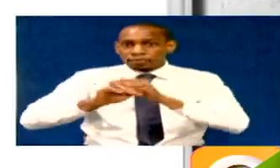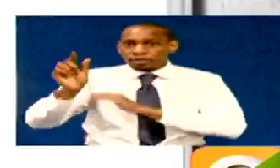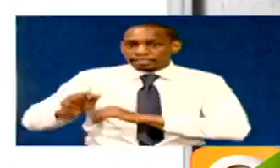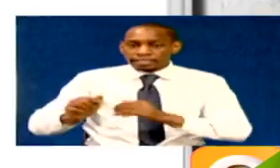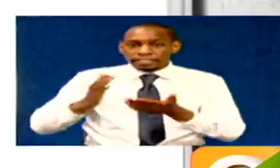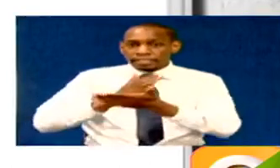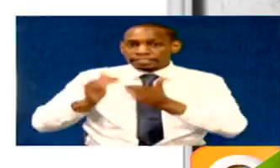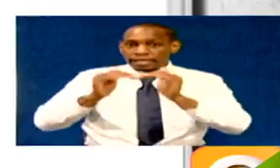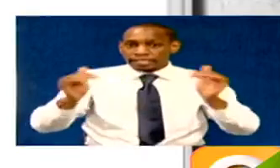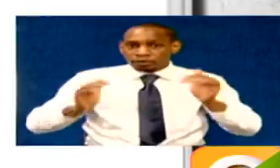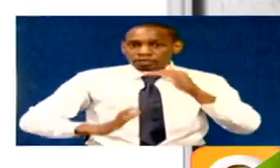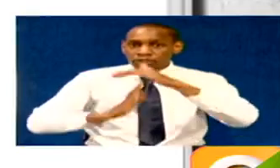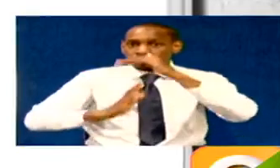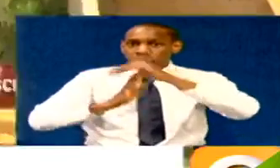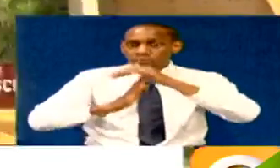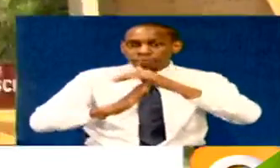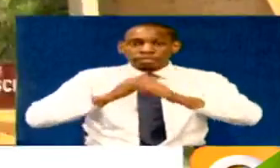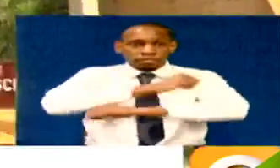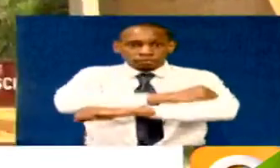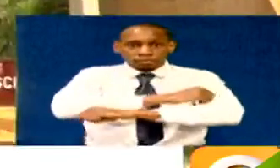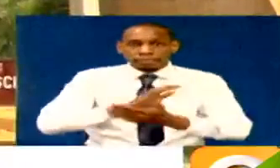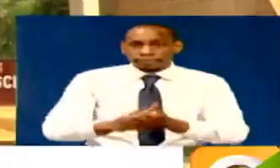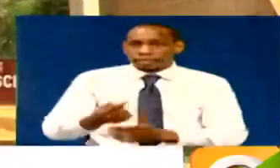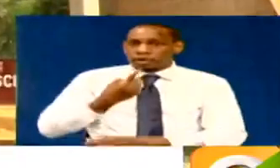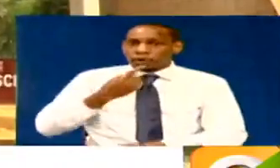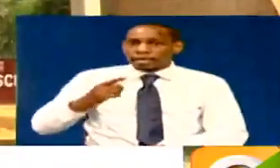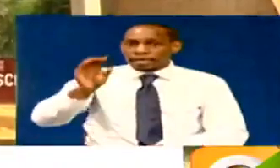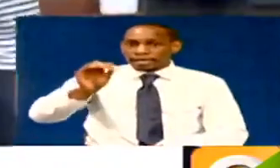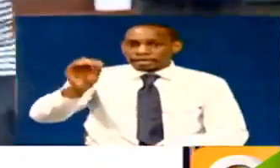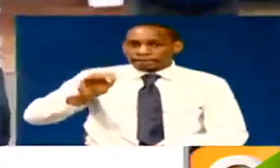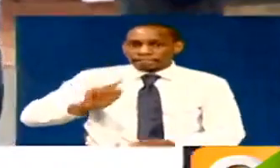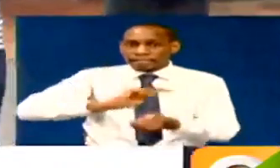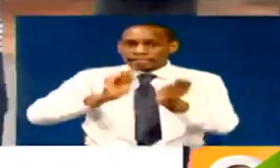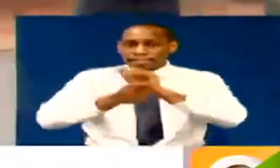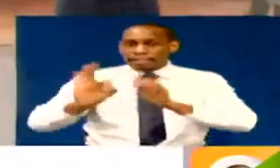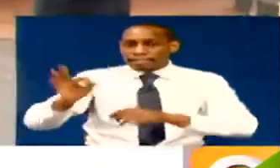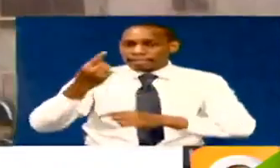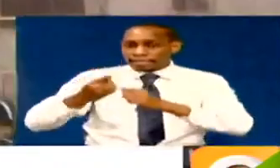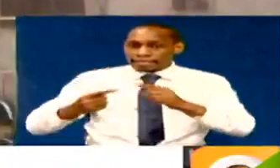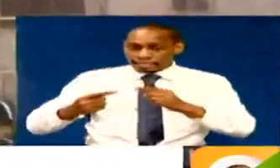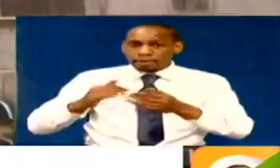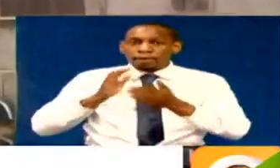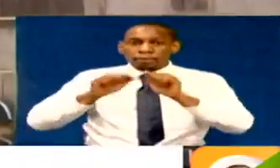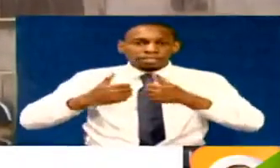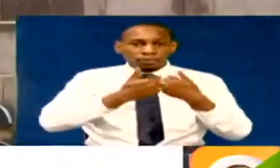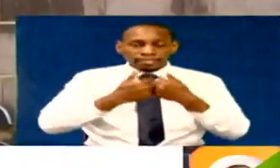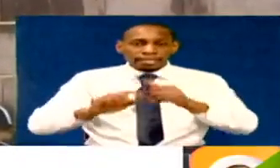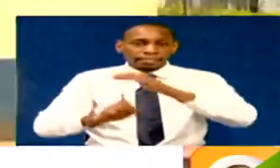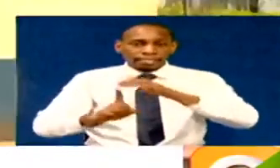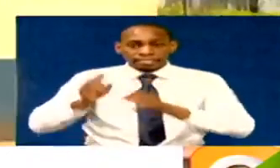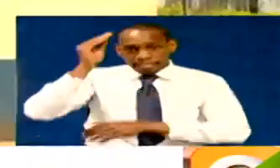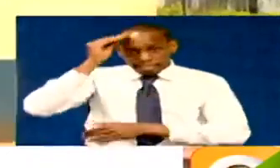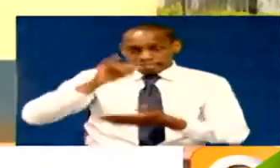got a fair share in the top cream institutions. The 100% transition now in its third year may prove a hurdle for the Ministry of